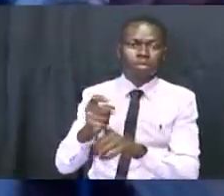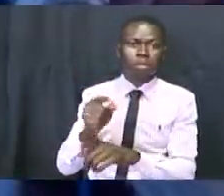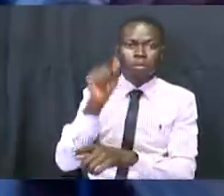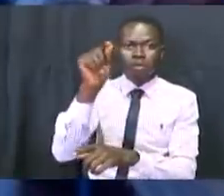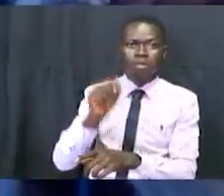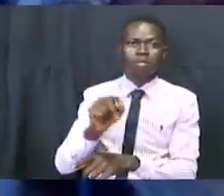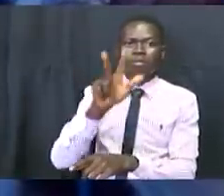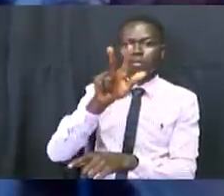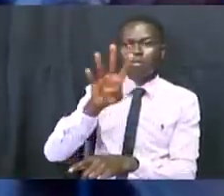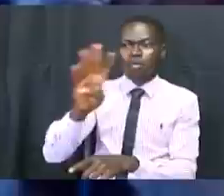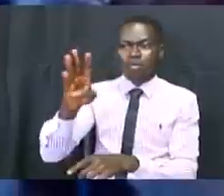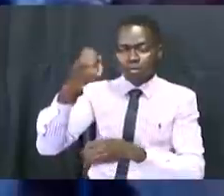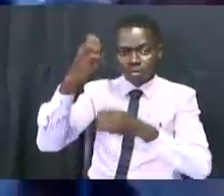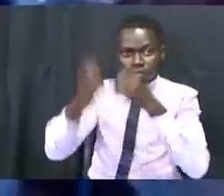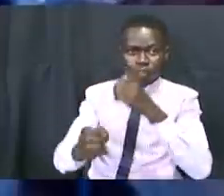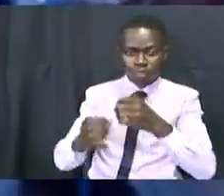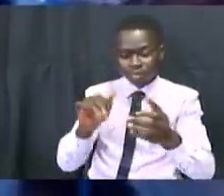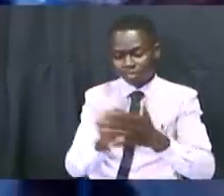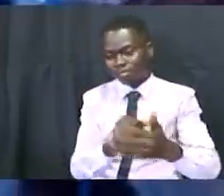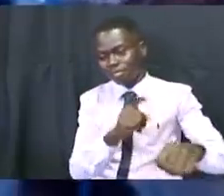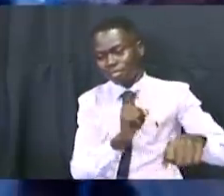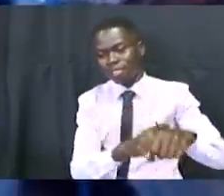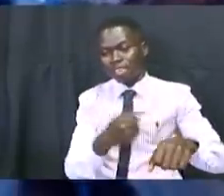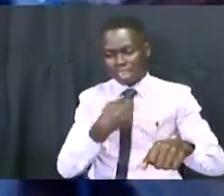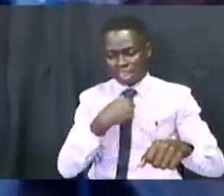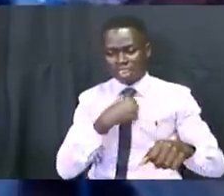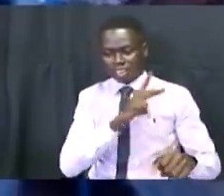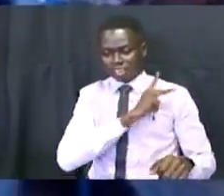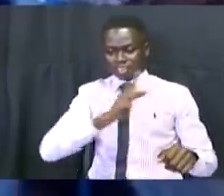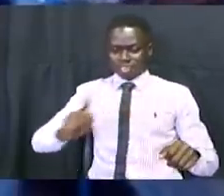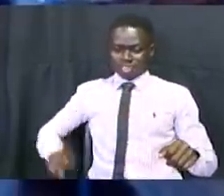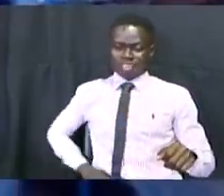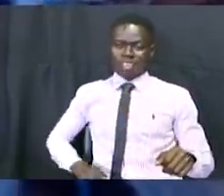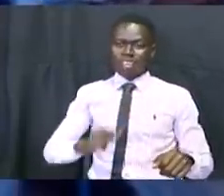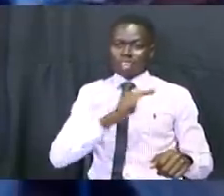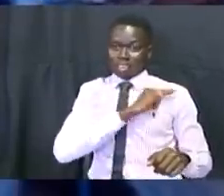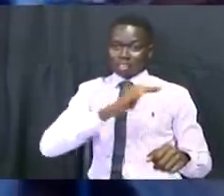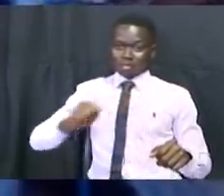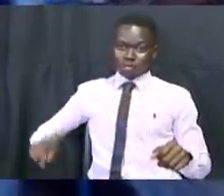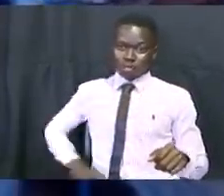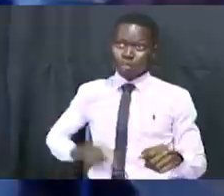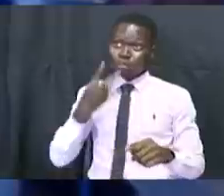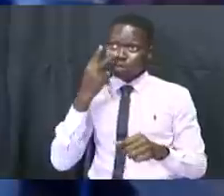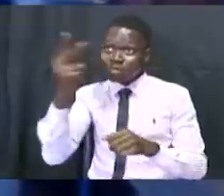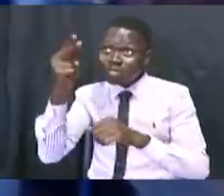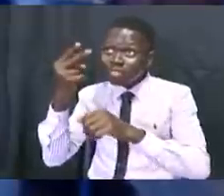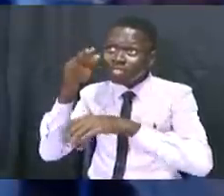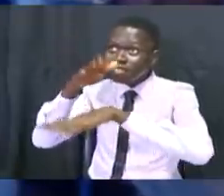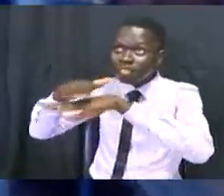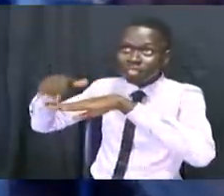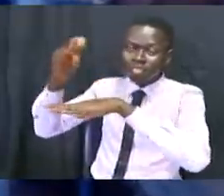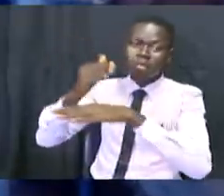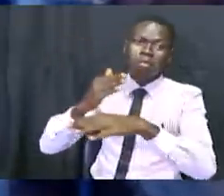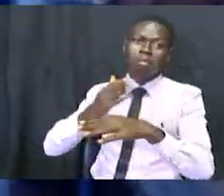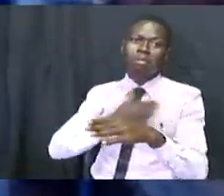34. At the end of the time, I, Nebuchadnezzar, raised my eyes towards heaven, and my